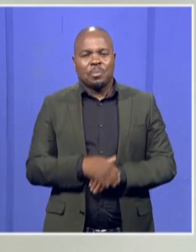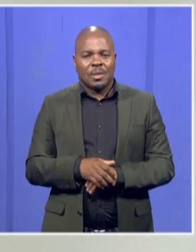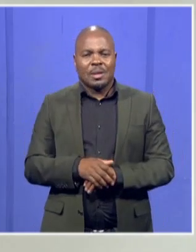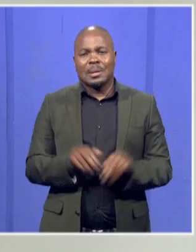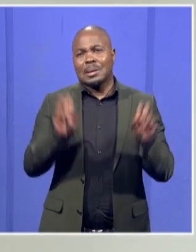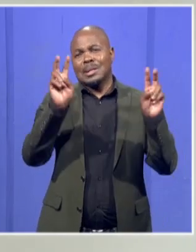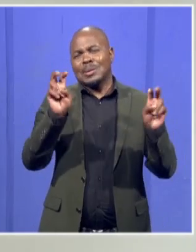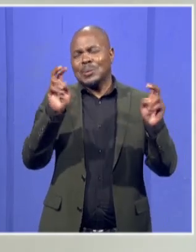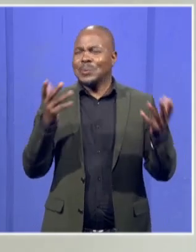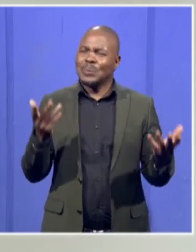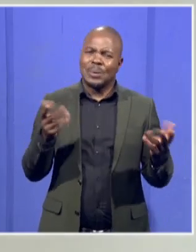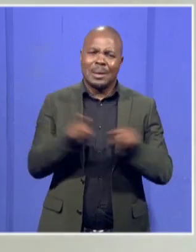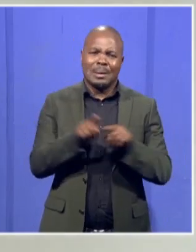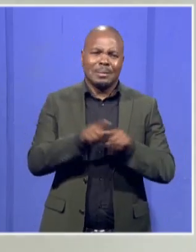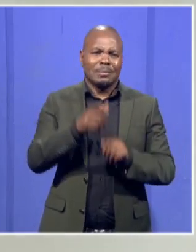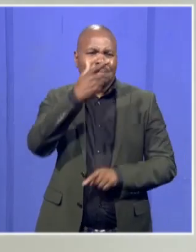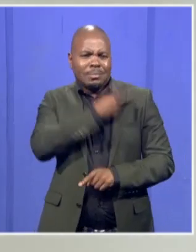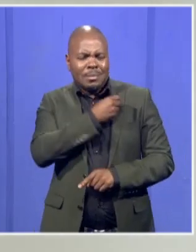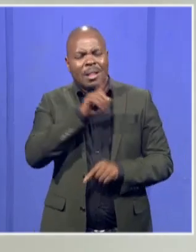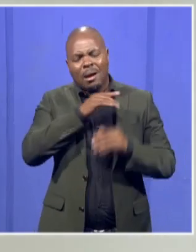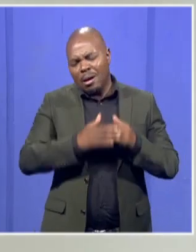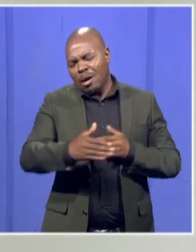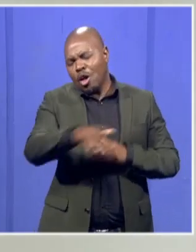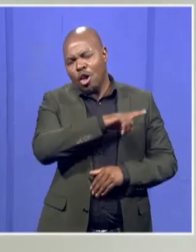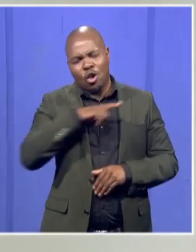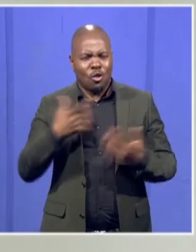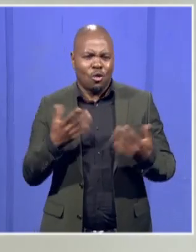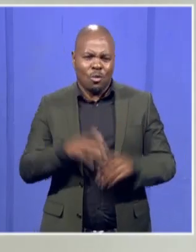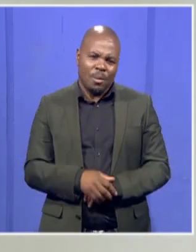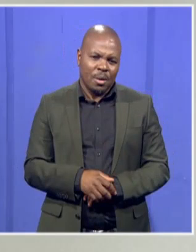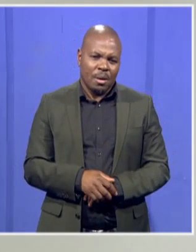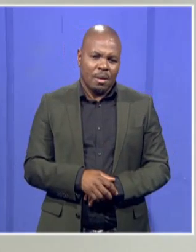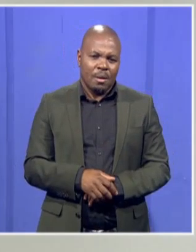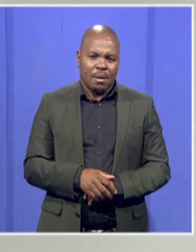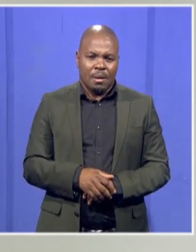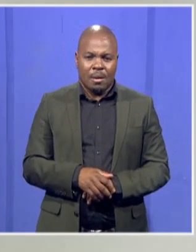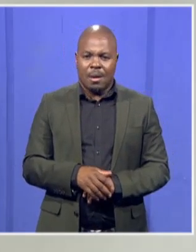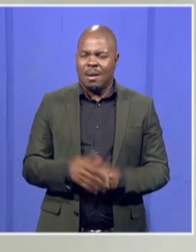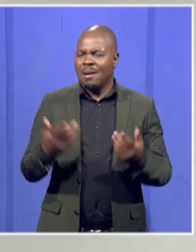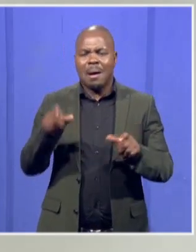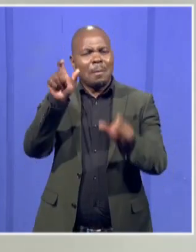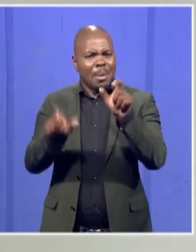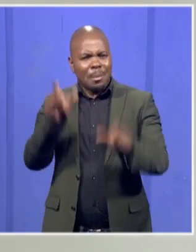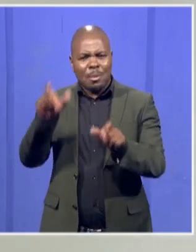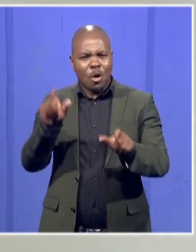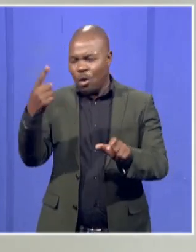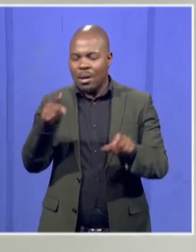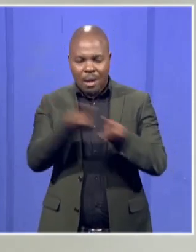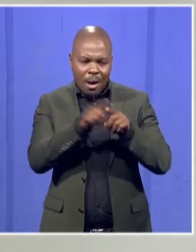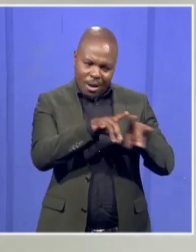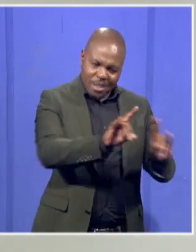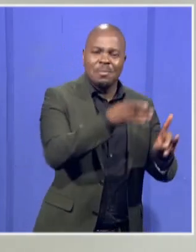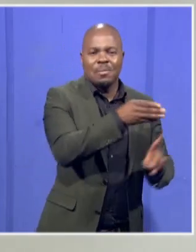of vaccines is a lifelong, but probably not only for human beings, also for animals. There is